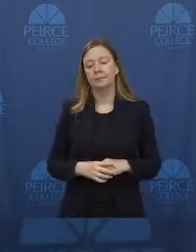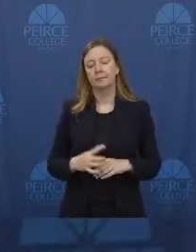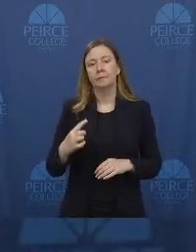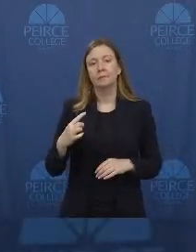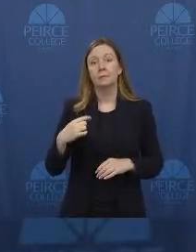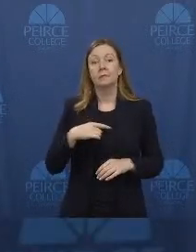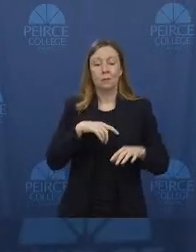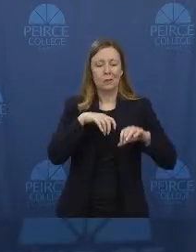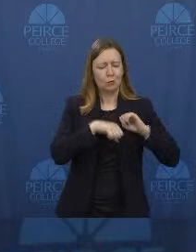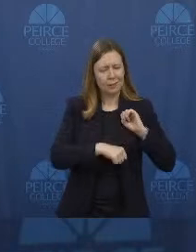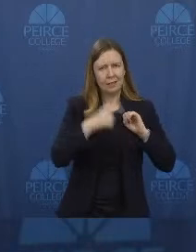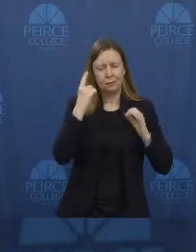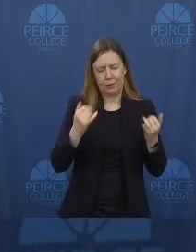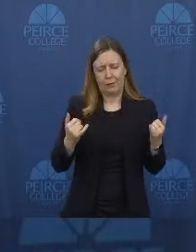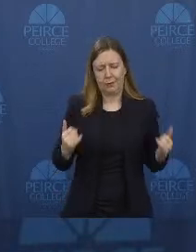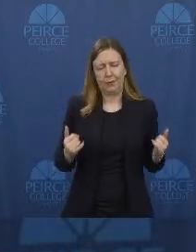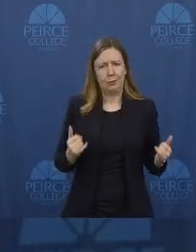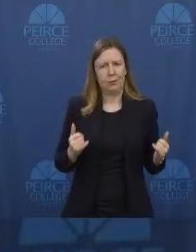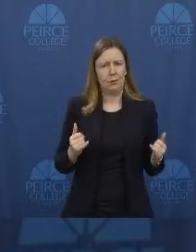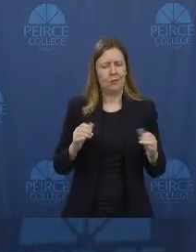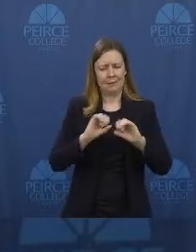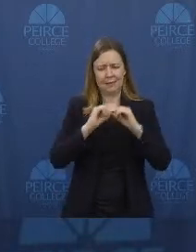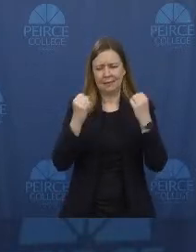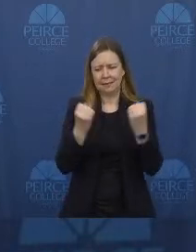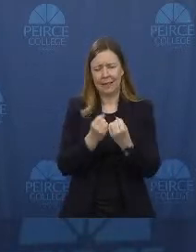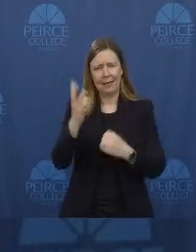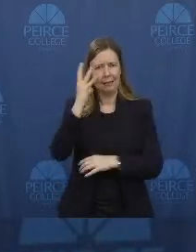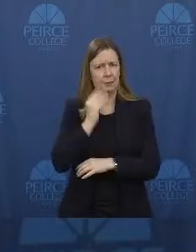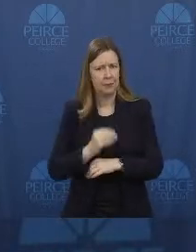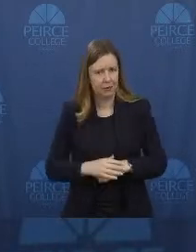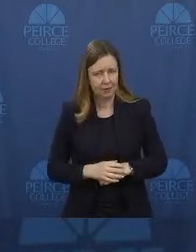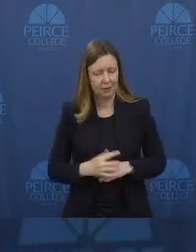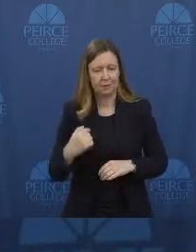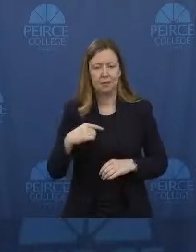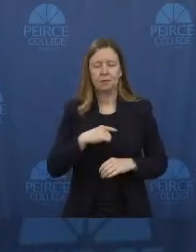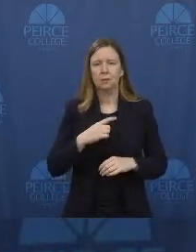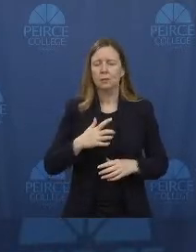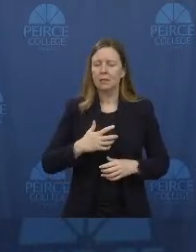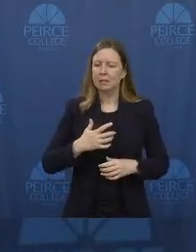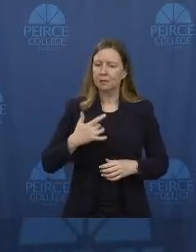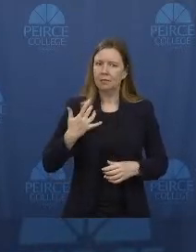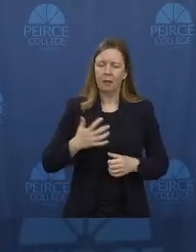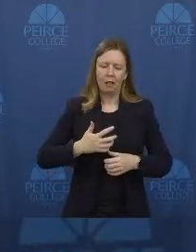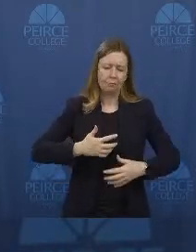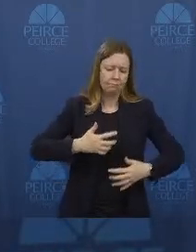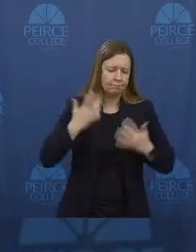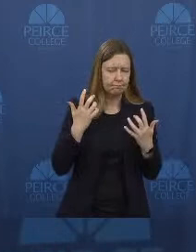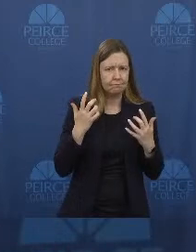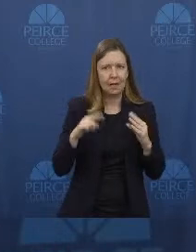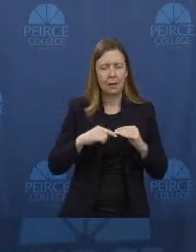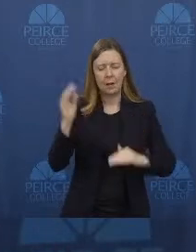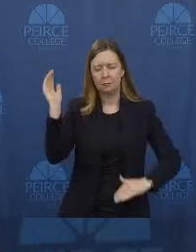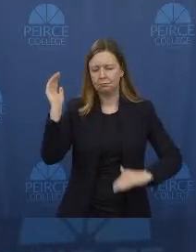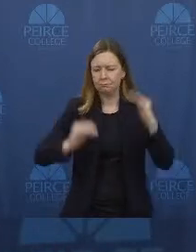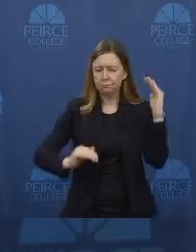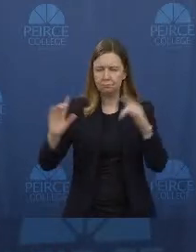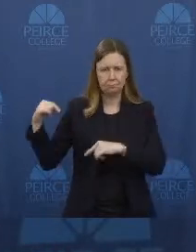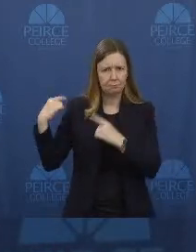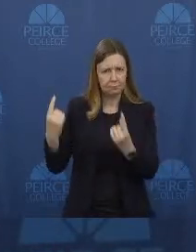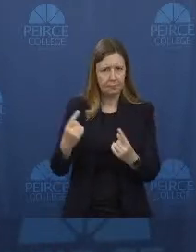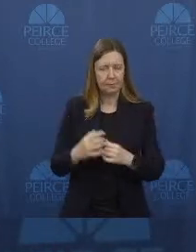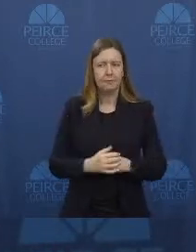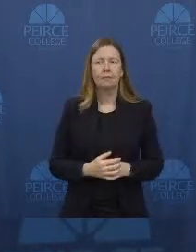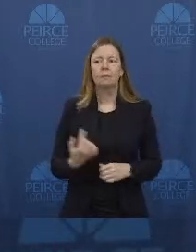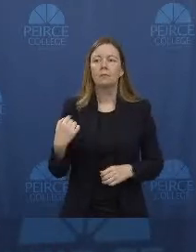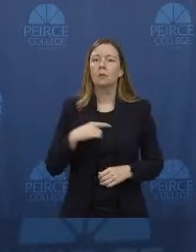for the current state of our society. We stand in outrage against the systemic injustices,